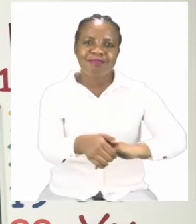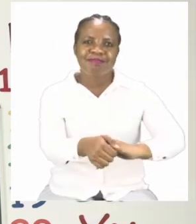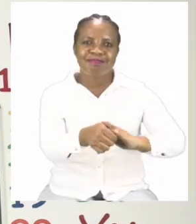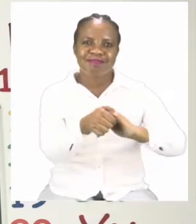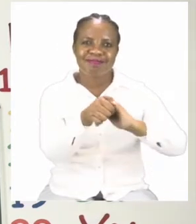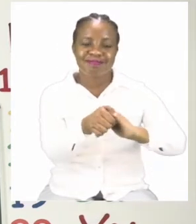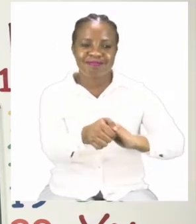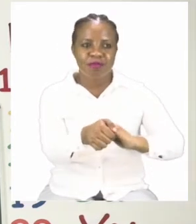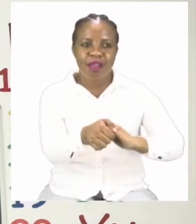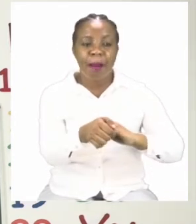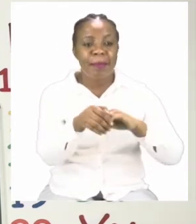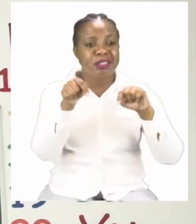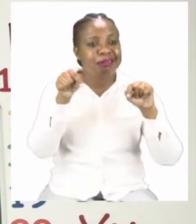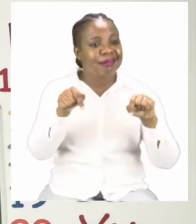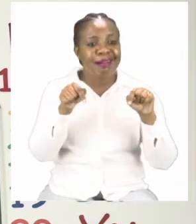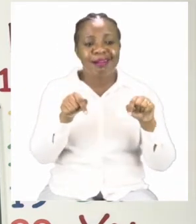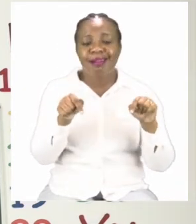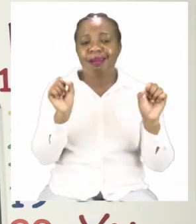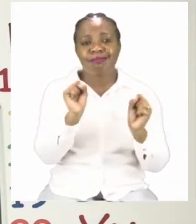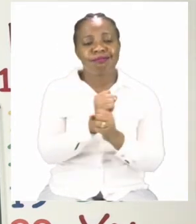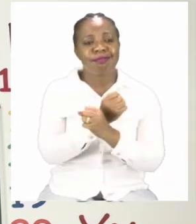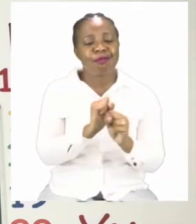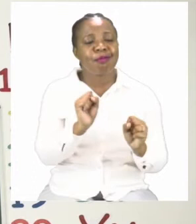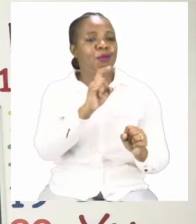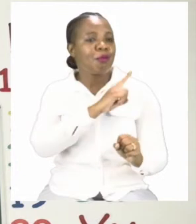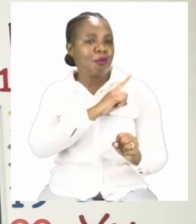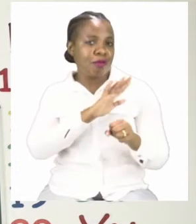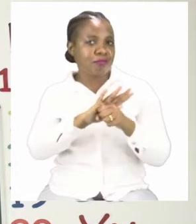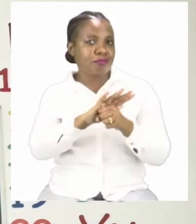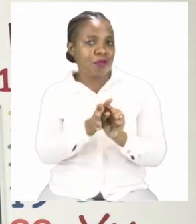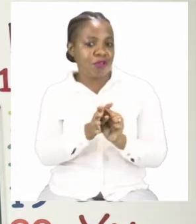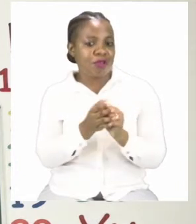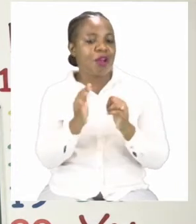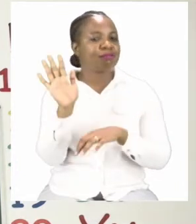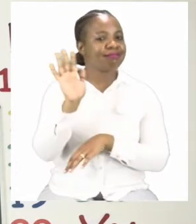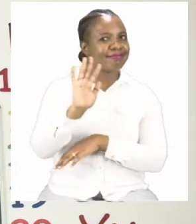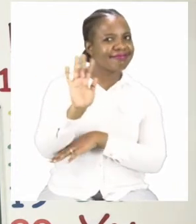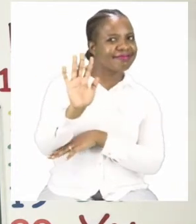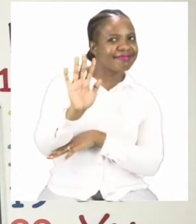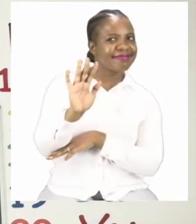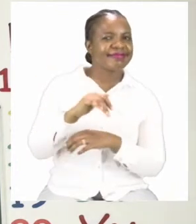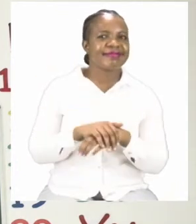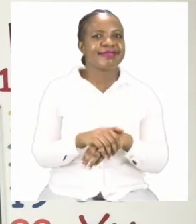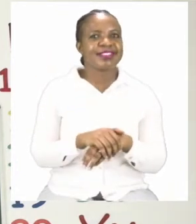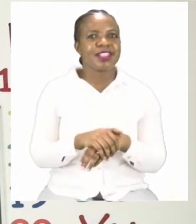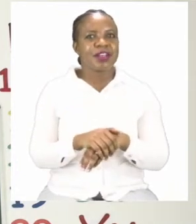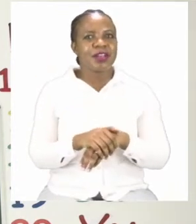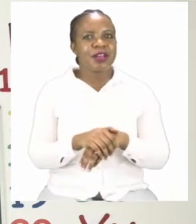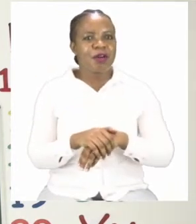because of coronavirus. Or you can just wave. You can also have the elbow